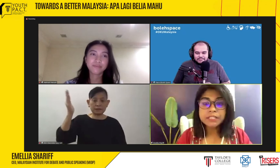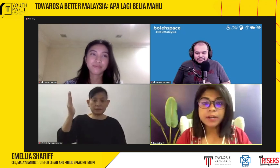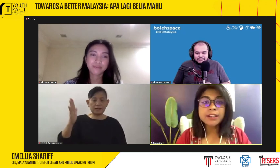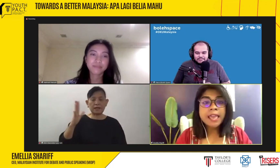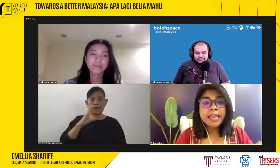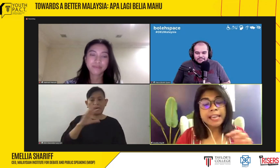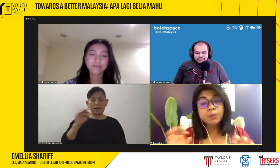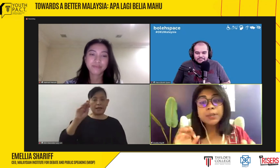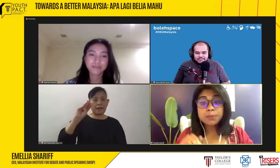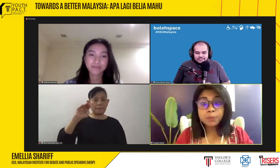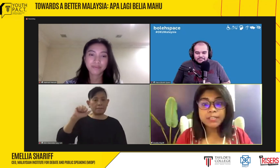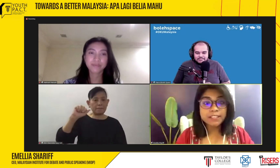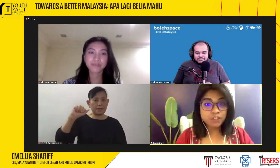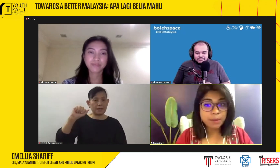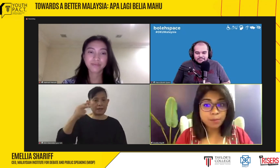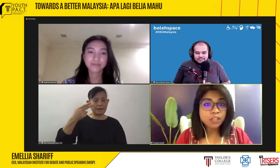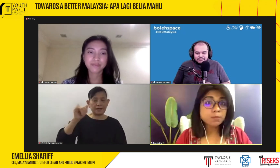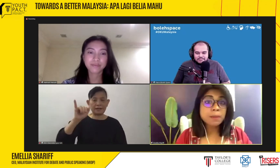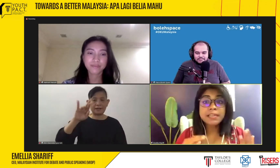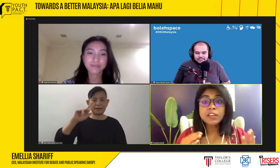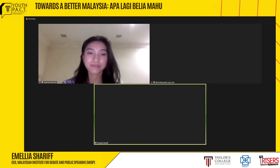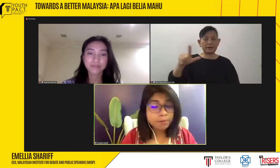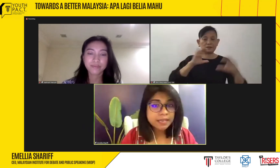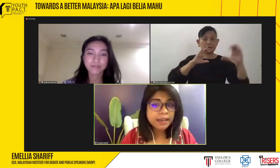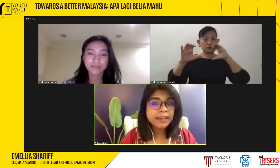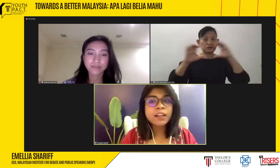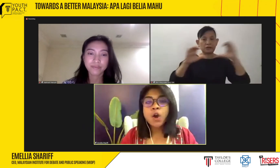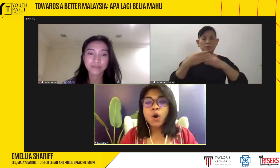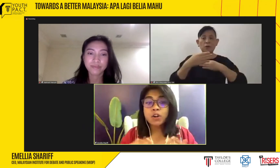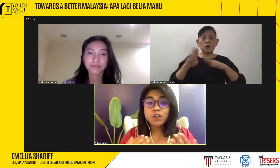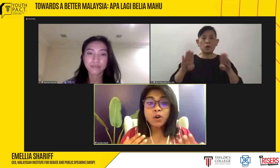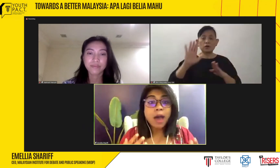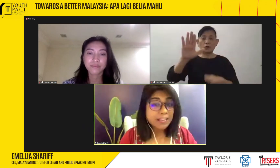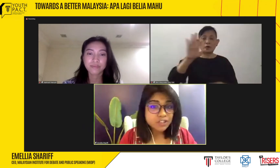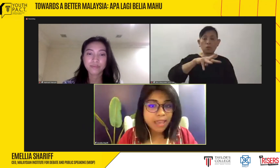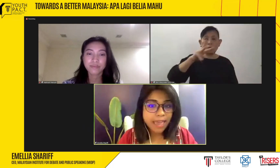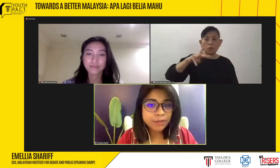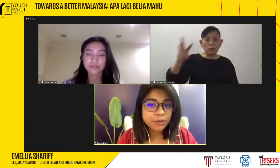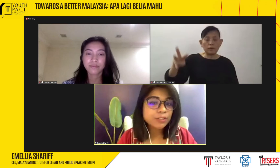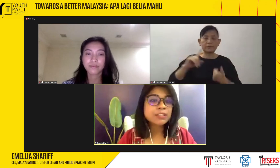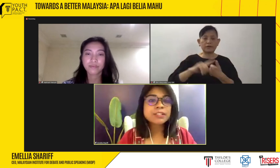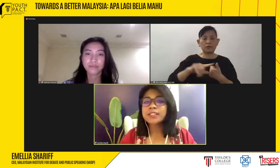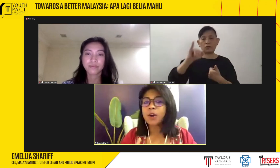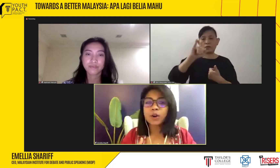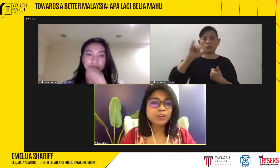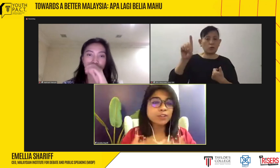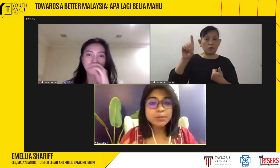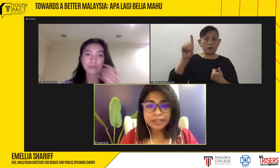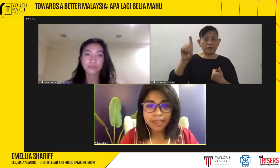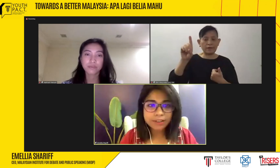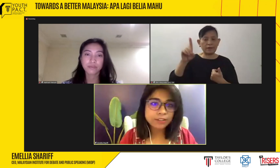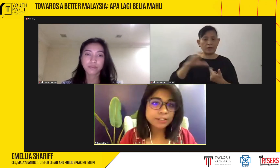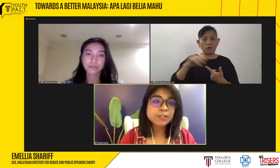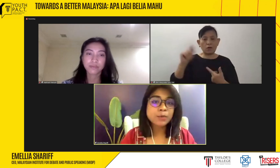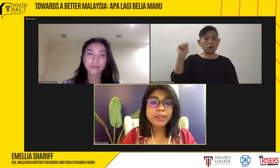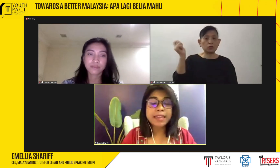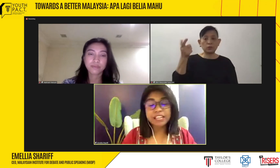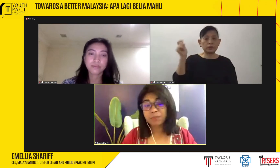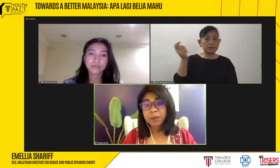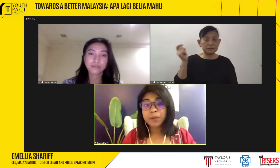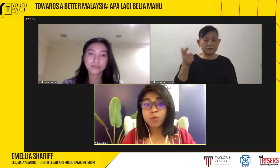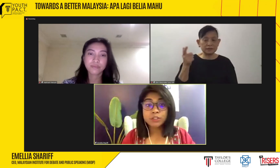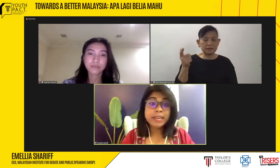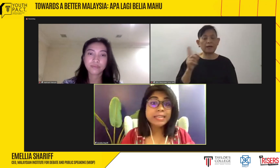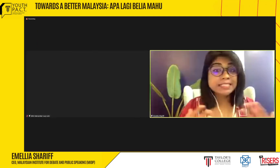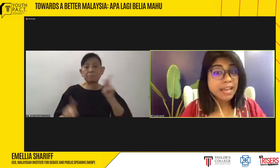Mahirah as well, can you please put in the chat box maybe your website or your IG handles or your Twitter handles so that